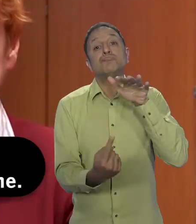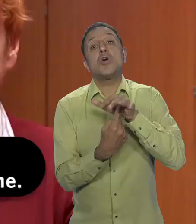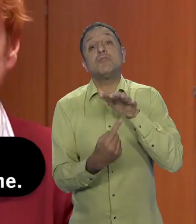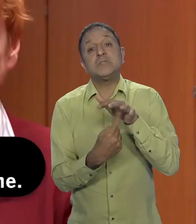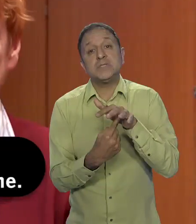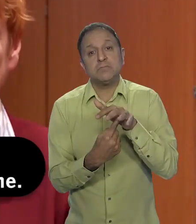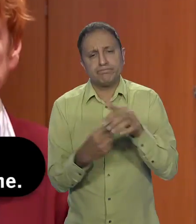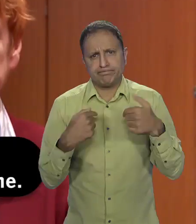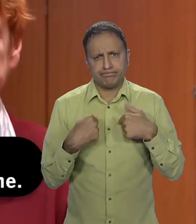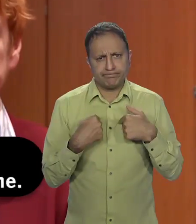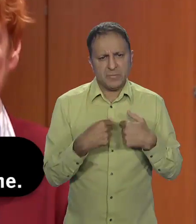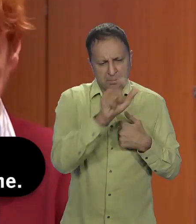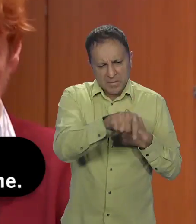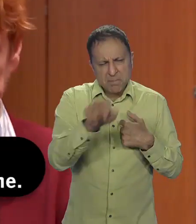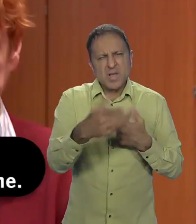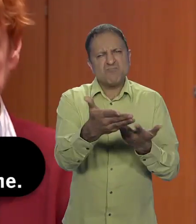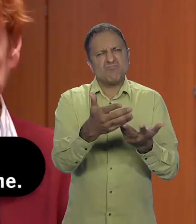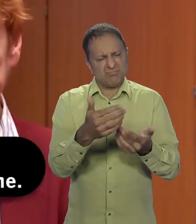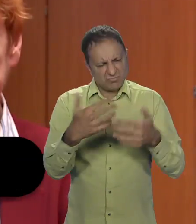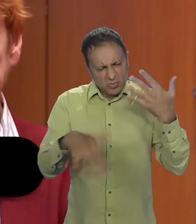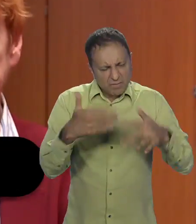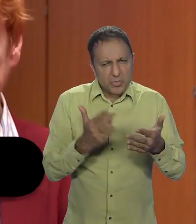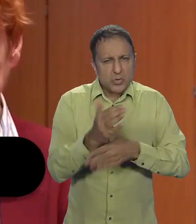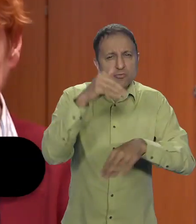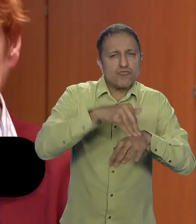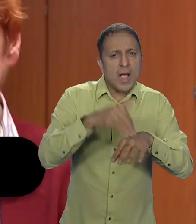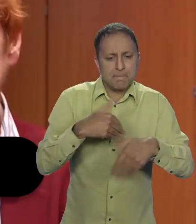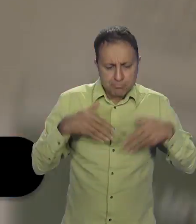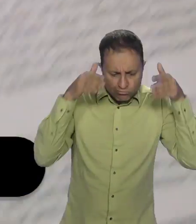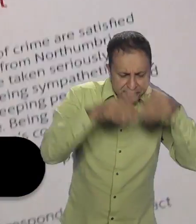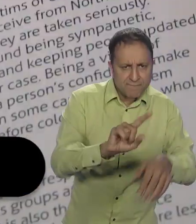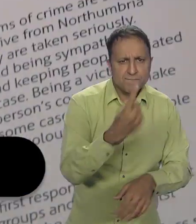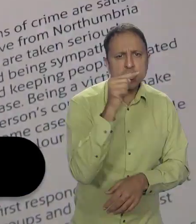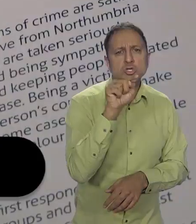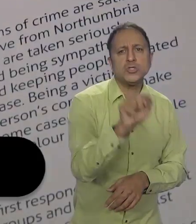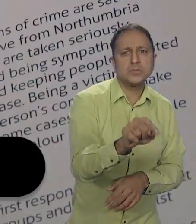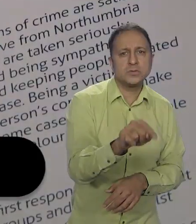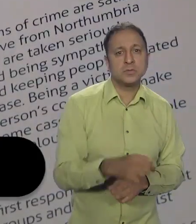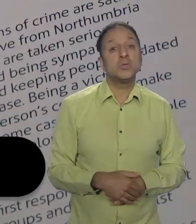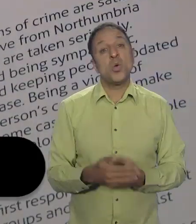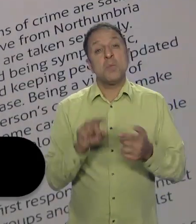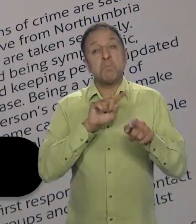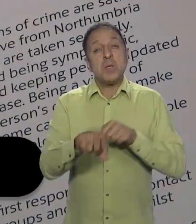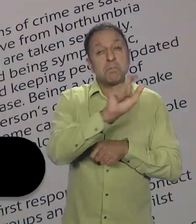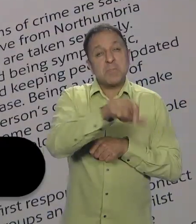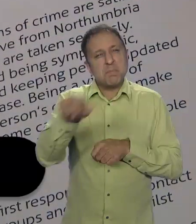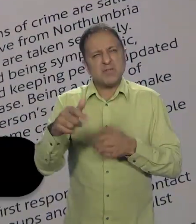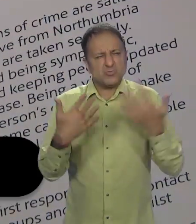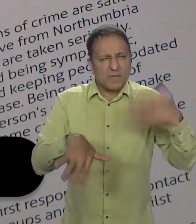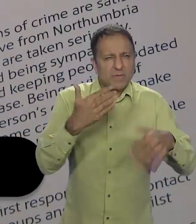these are your priorities and mine. The first of them is putting victims